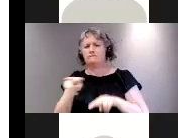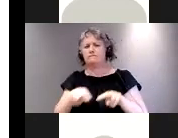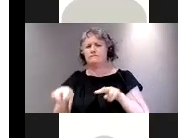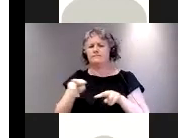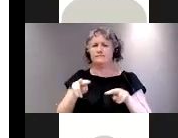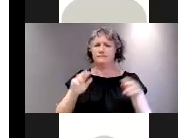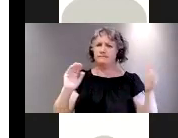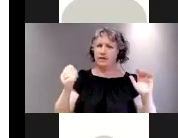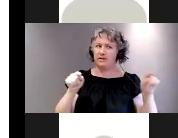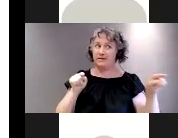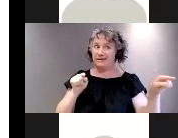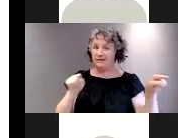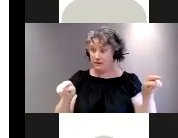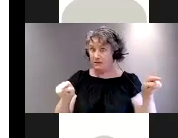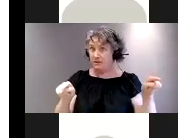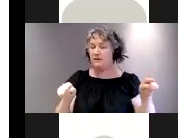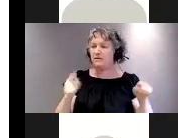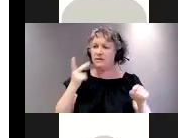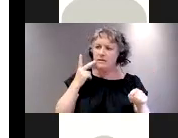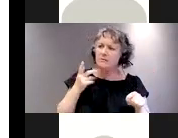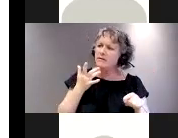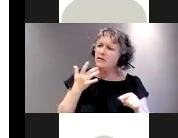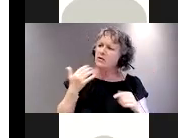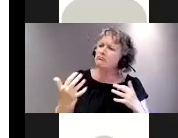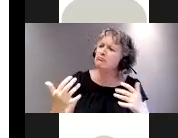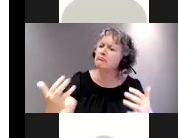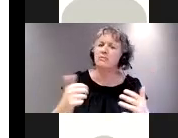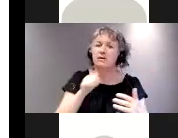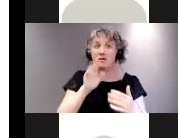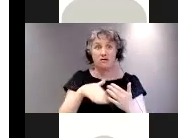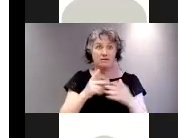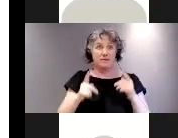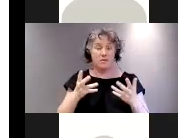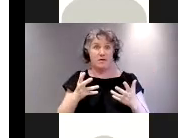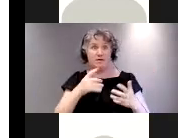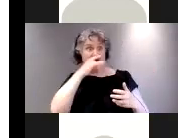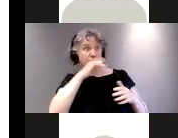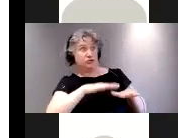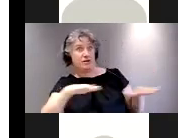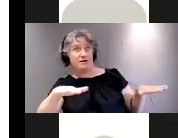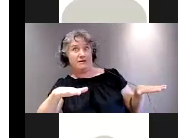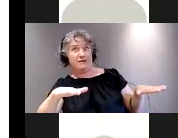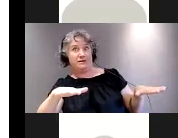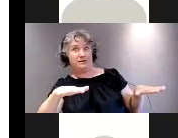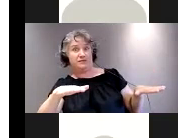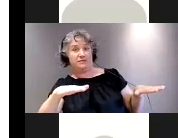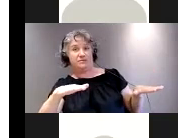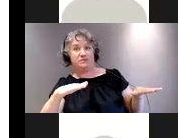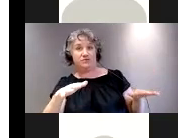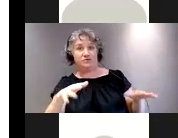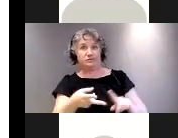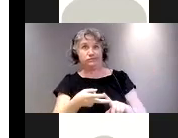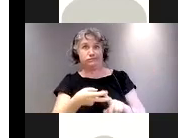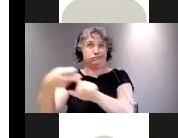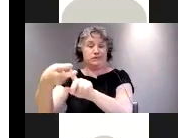examples, to address how they want it to go forward, right? Not everybody wants their child to be taken in by the police or questioned by the